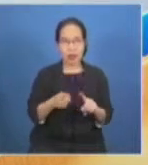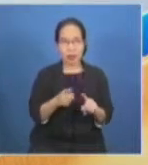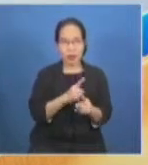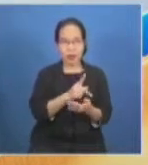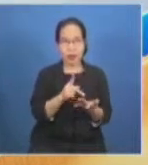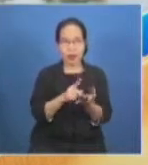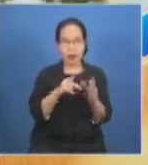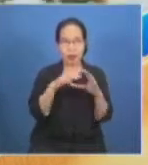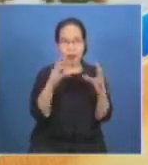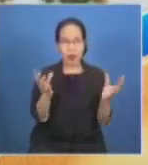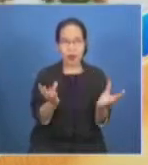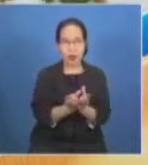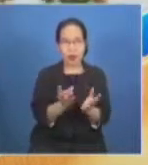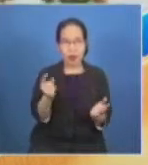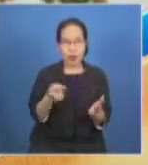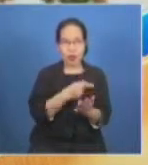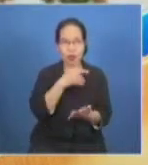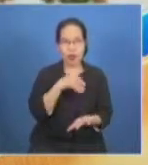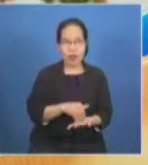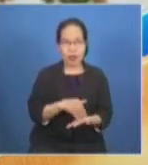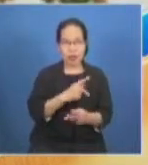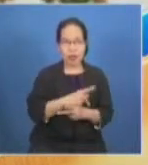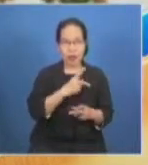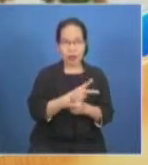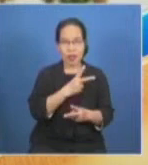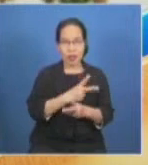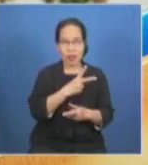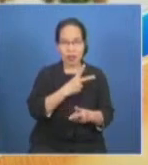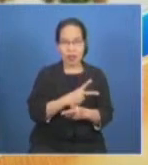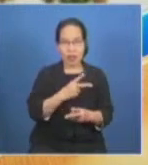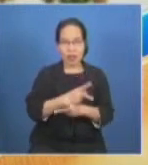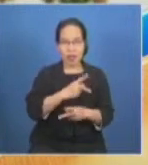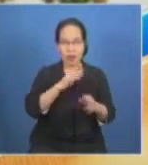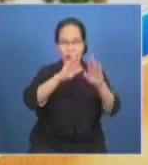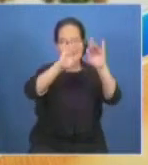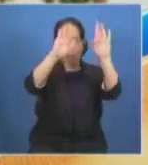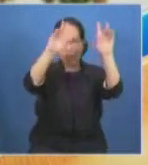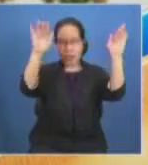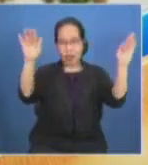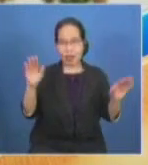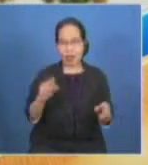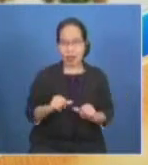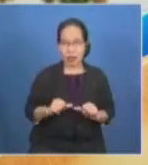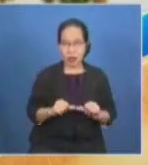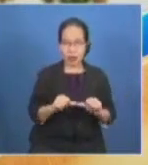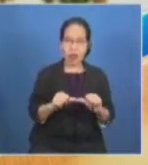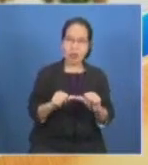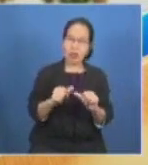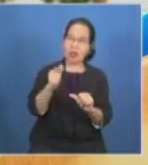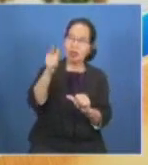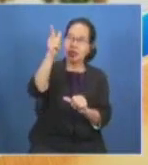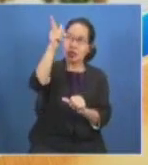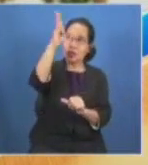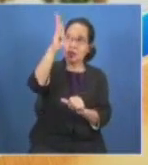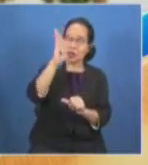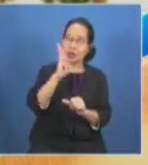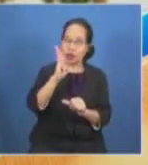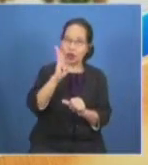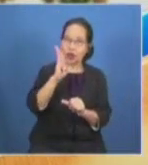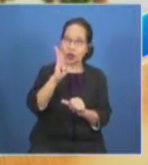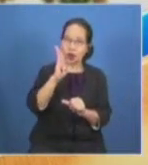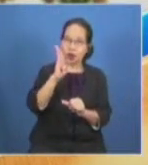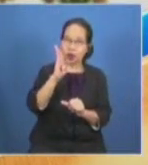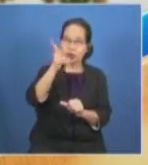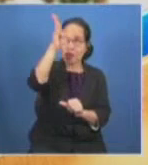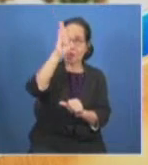brethren in different parts of the world, once again, keep on caring and keep on shining. And it will remain that all glory and